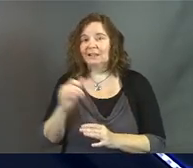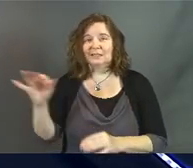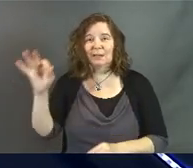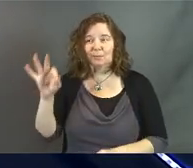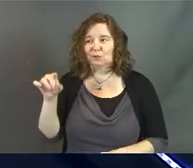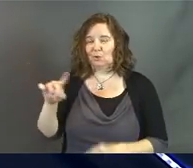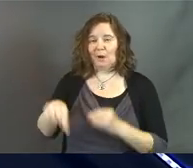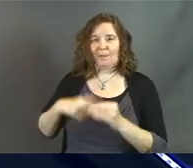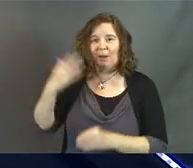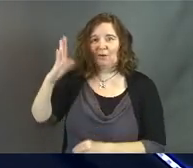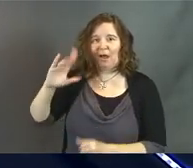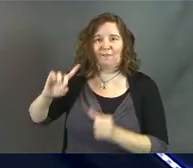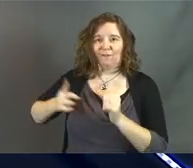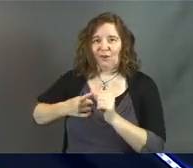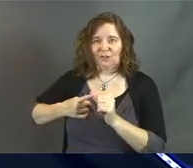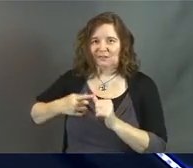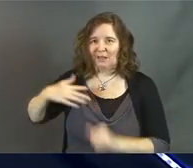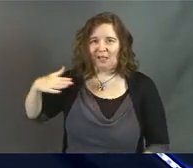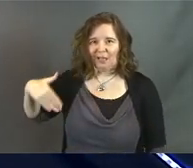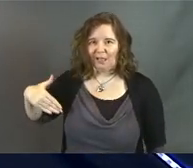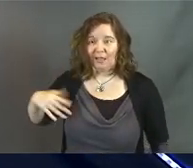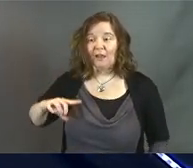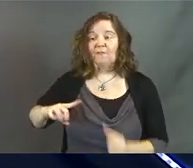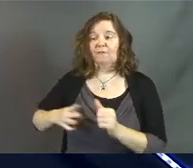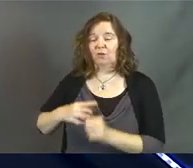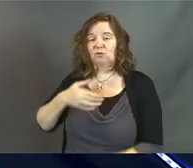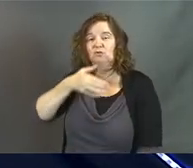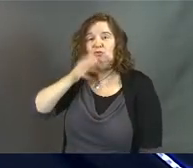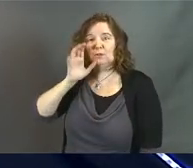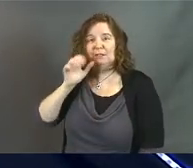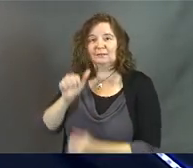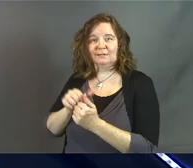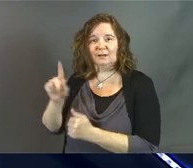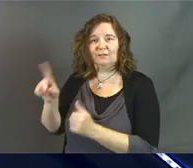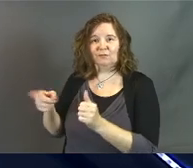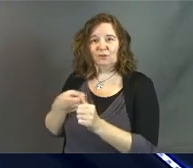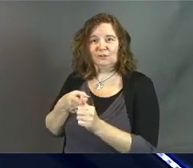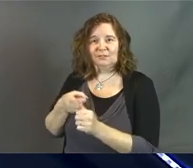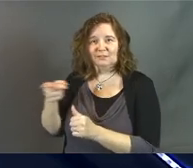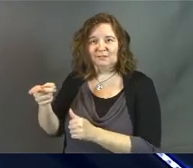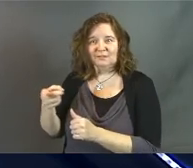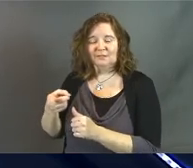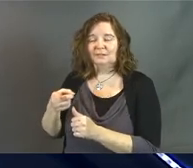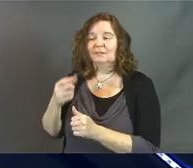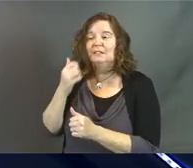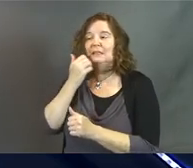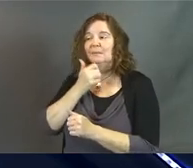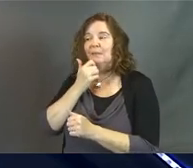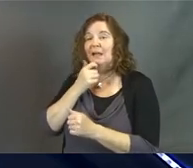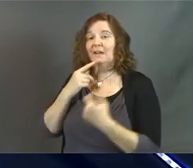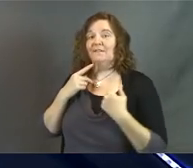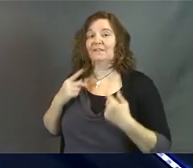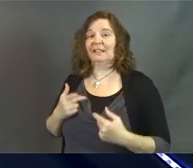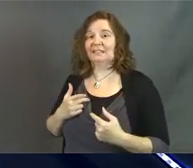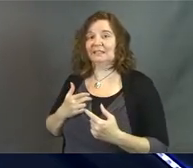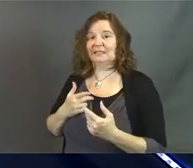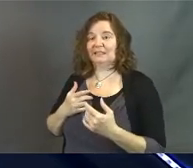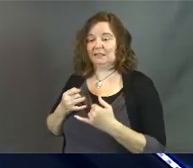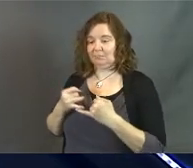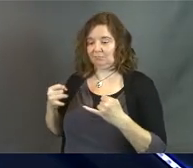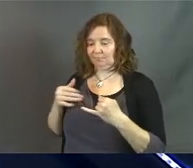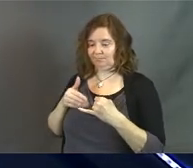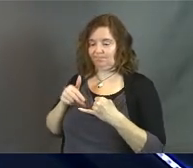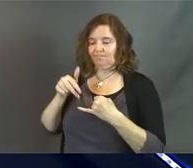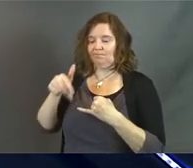preach to her about God first. He drinks from her cup first. He practically, physically crosses